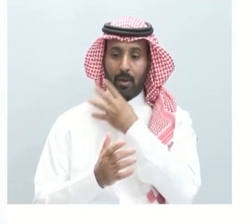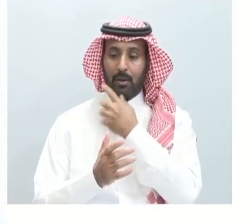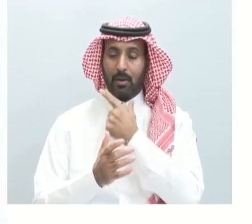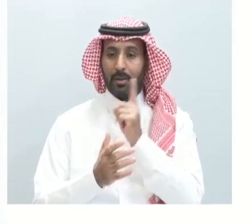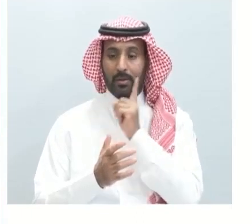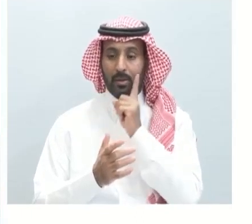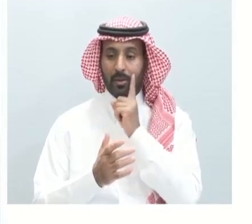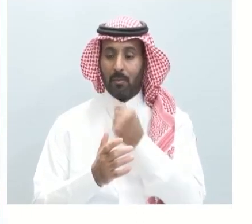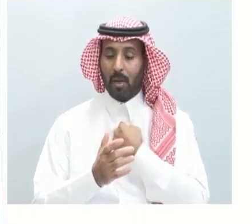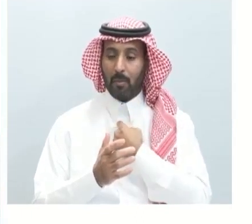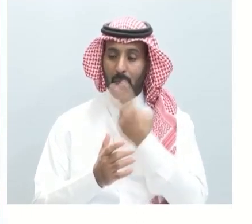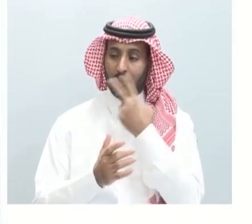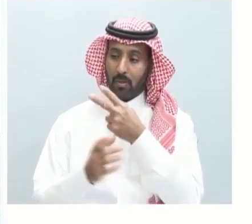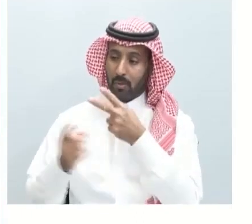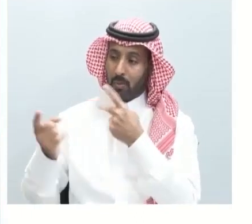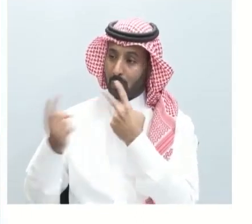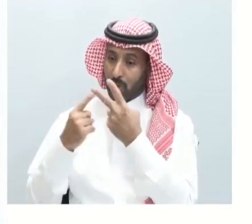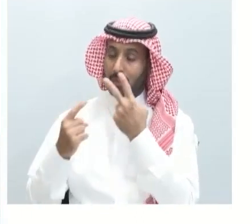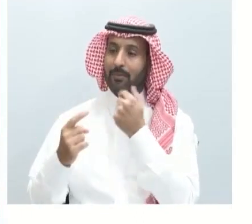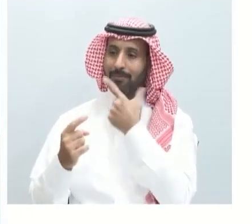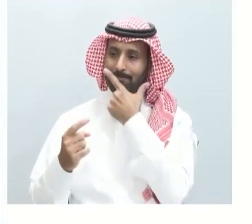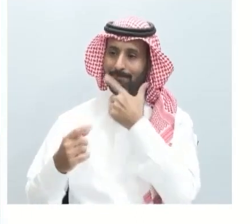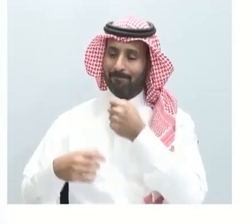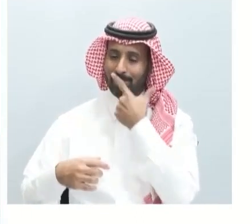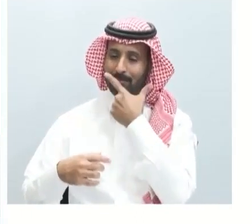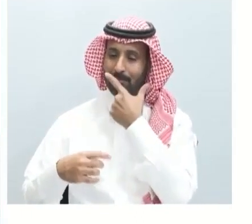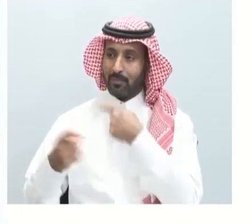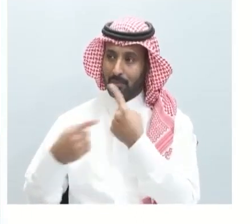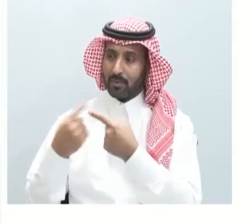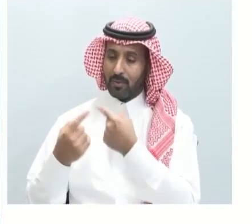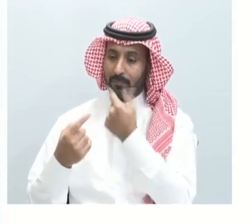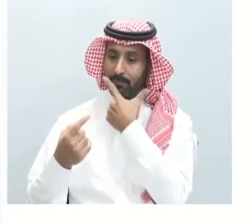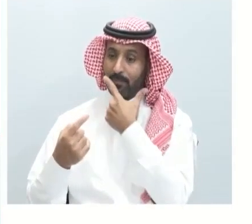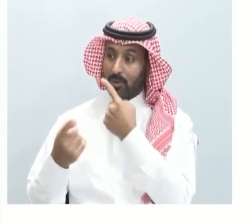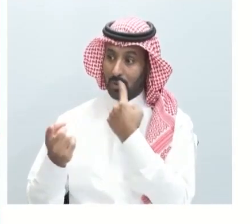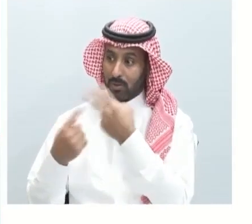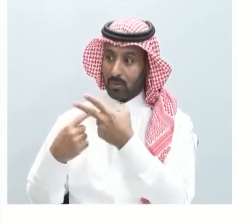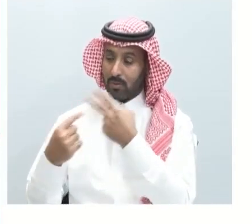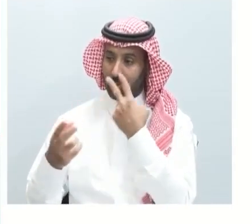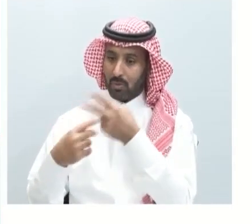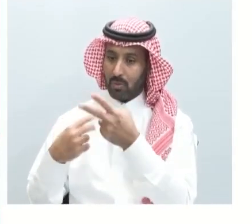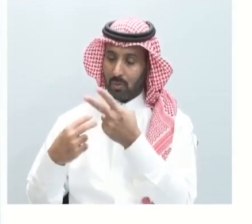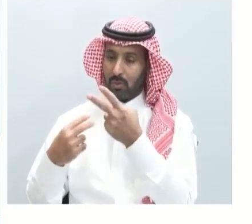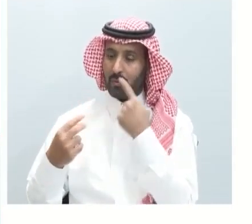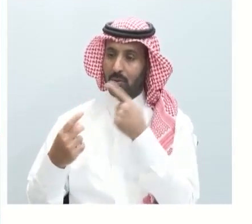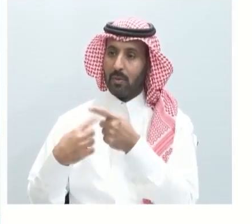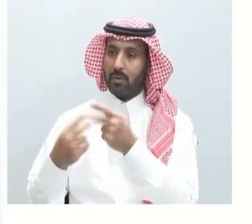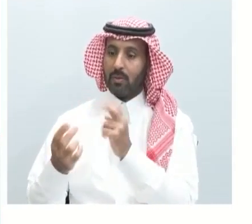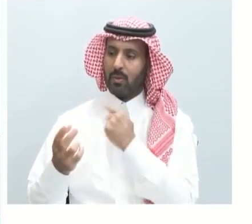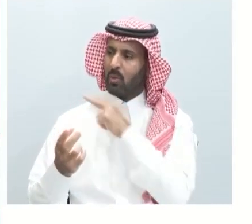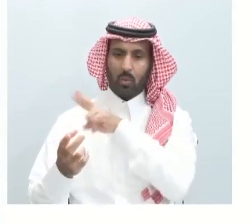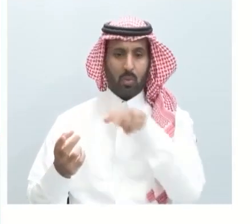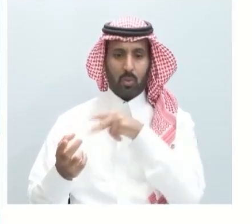smiling at me when someone is seeing you and he keeps smiling you say that he is smiling at me not